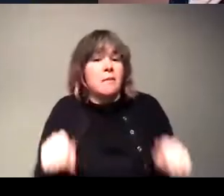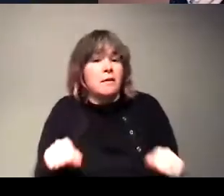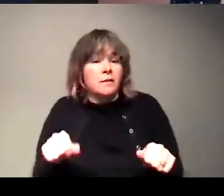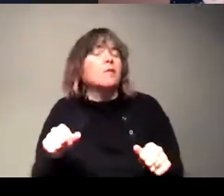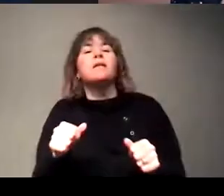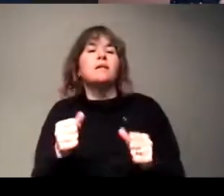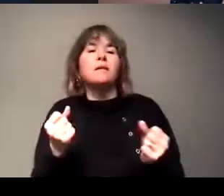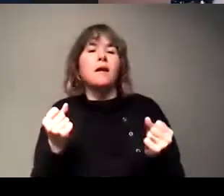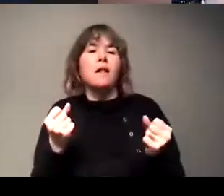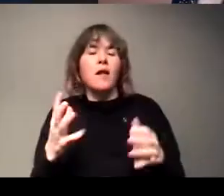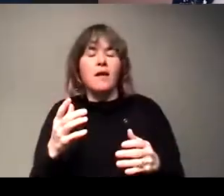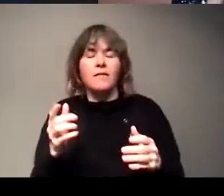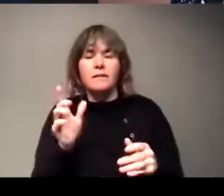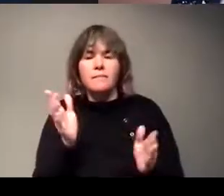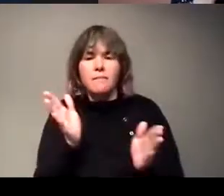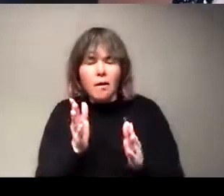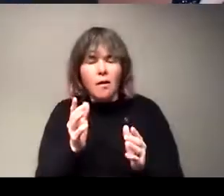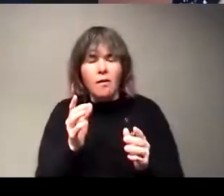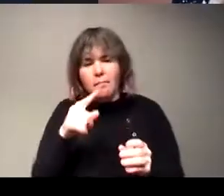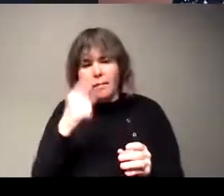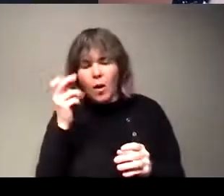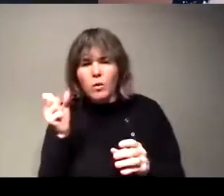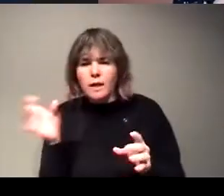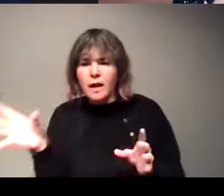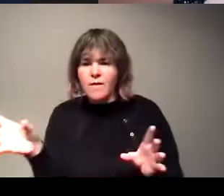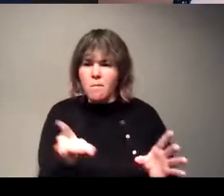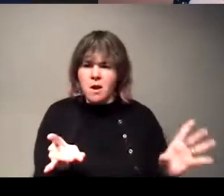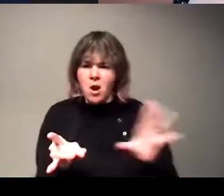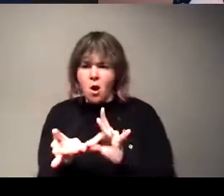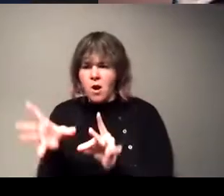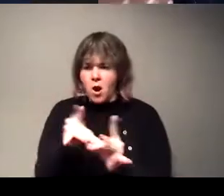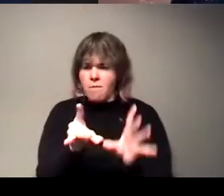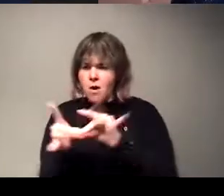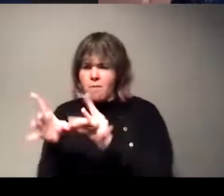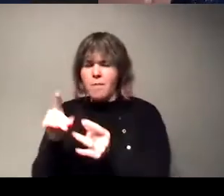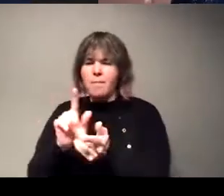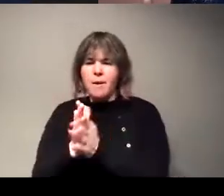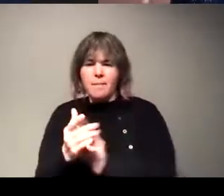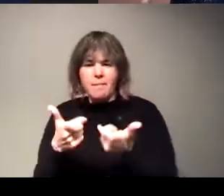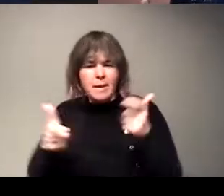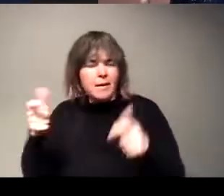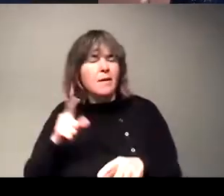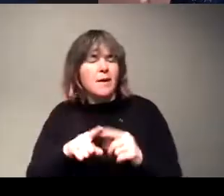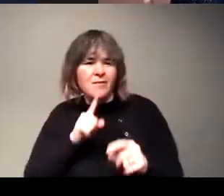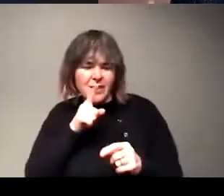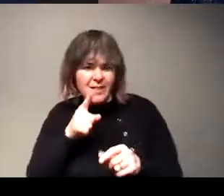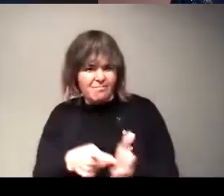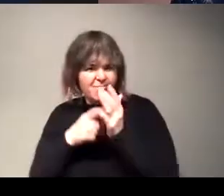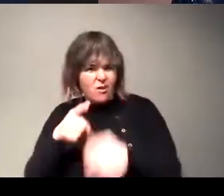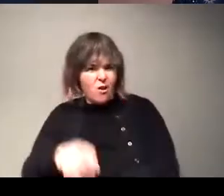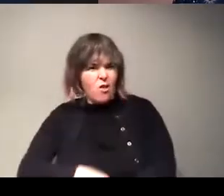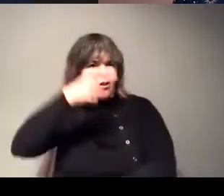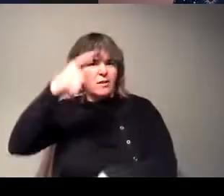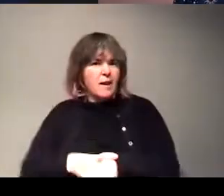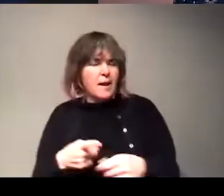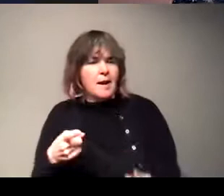of the small black holes have like globbed on together and like mashed together to make a big one, but it would take a super long time for that to happen. And we don't